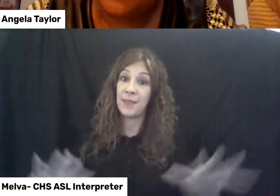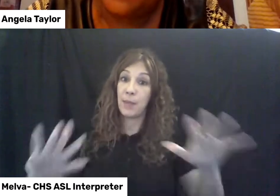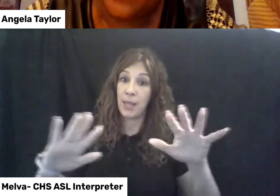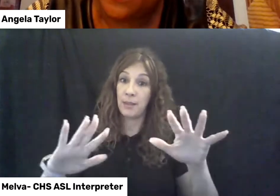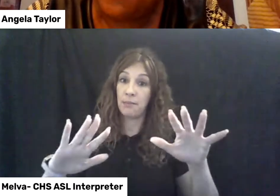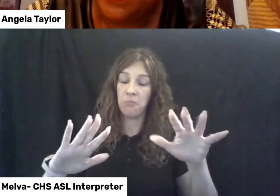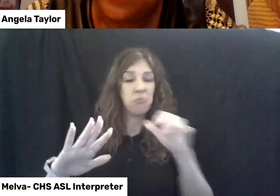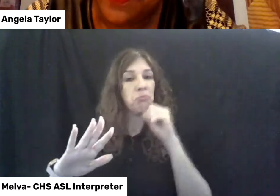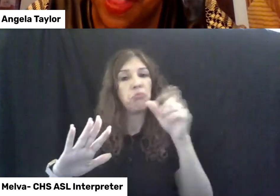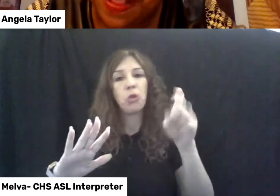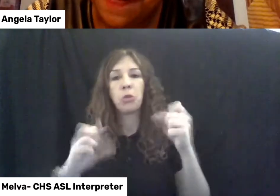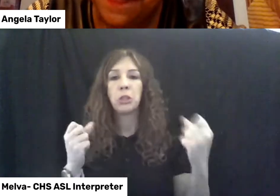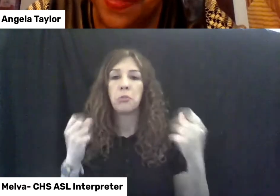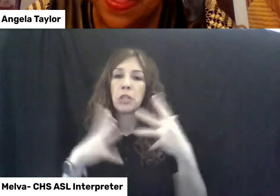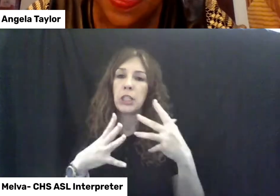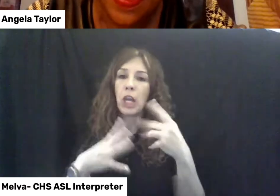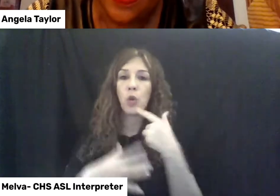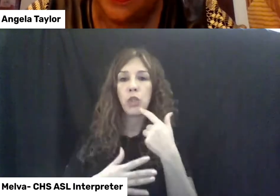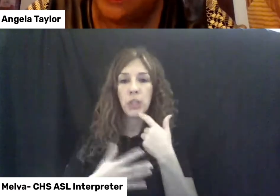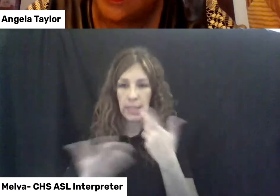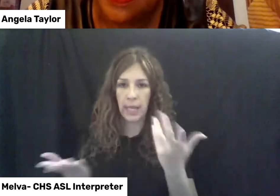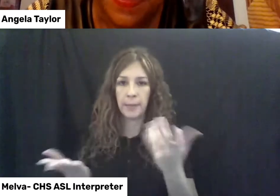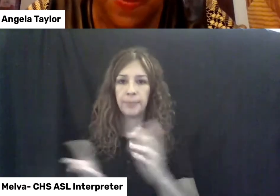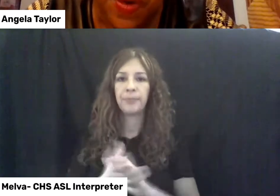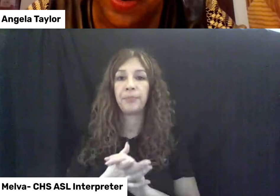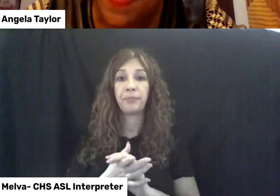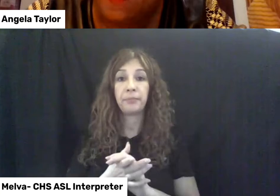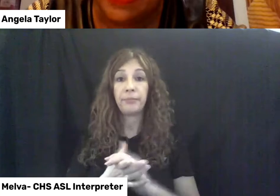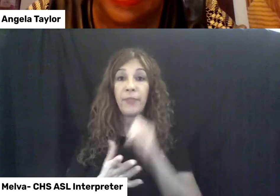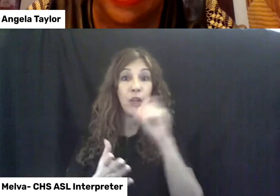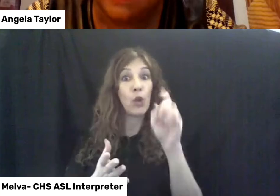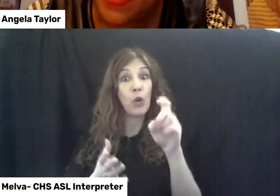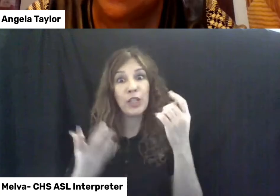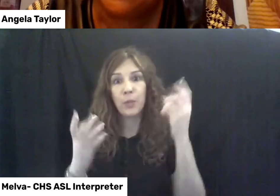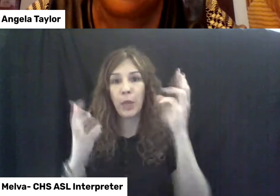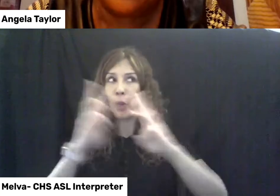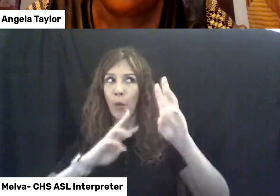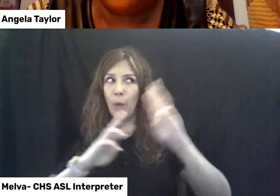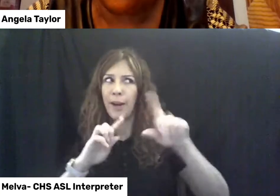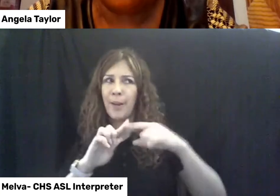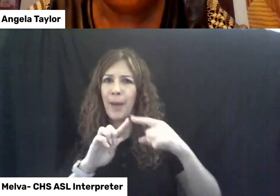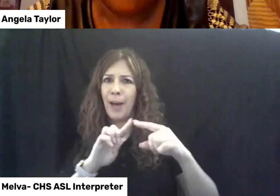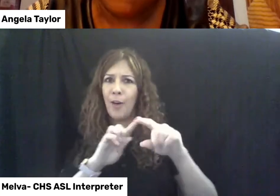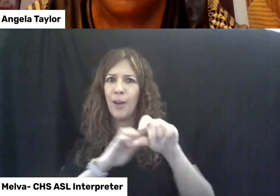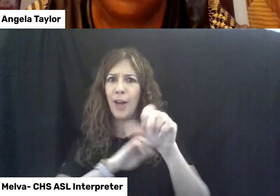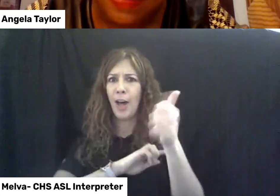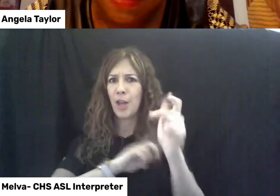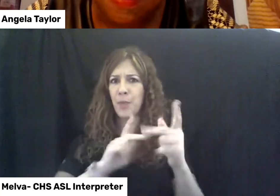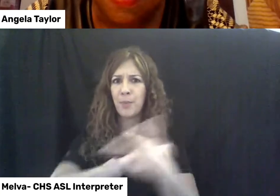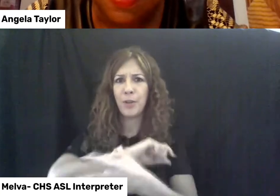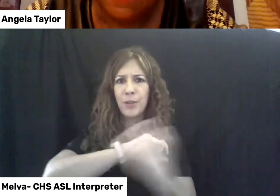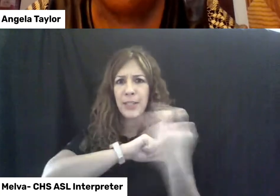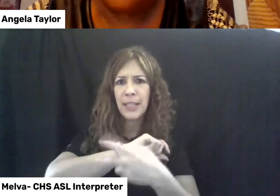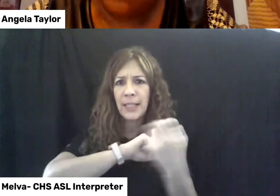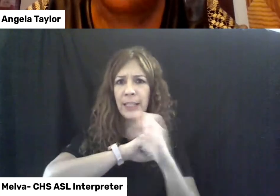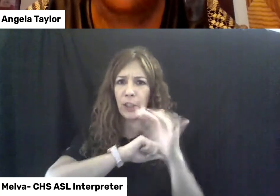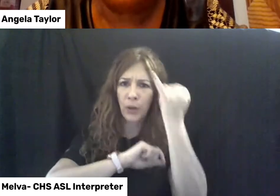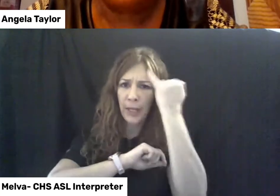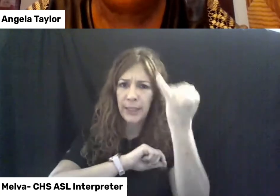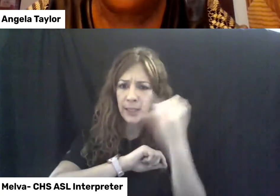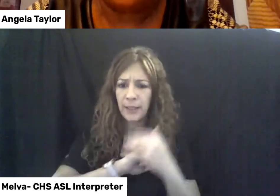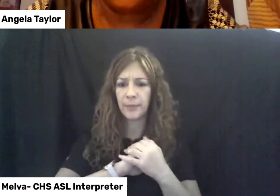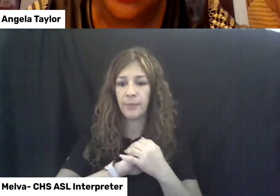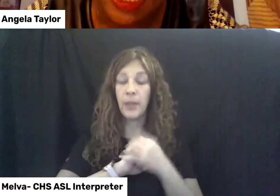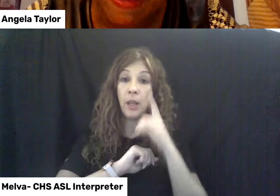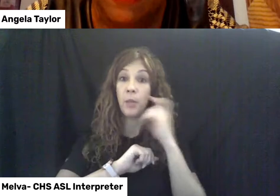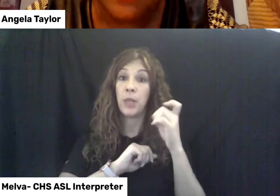Don't have to be scared what you say. Ain't got to be worried about anybody stealing your idea because